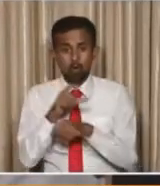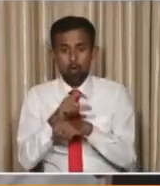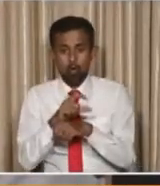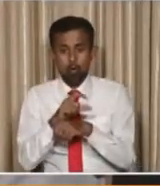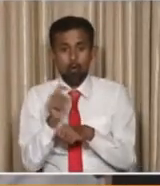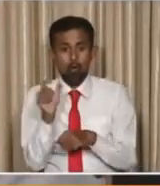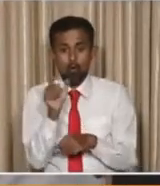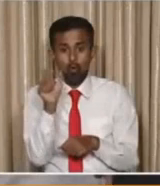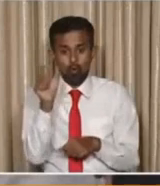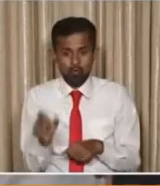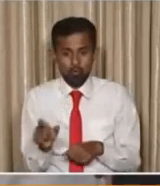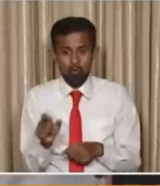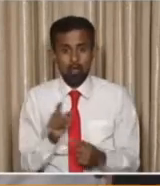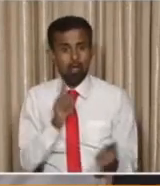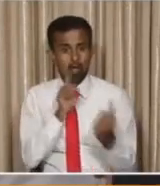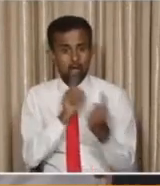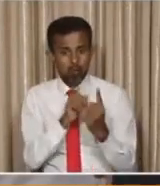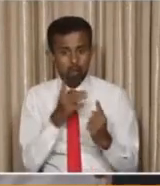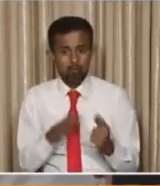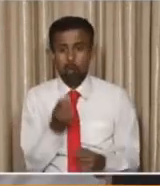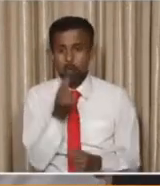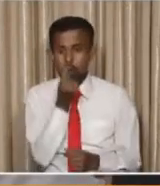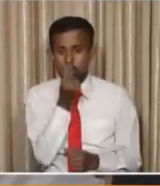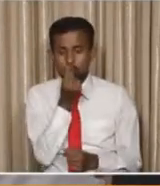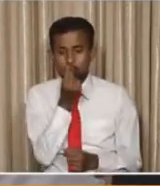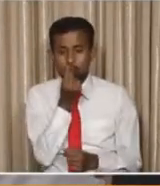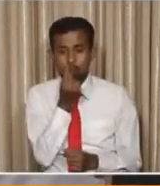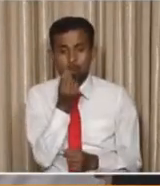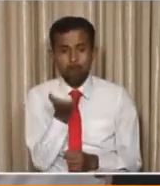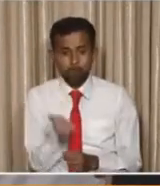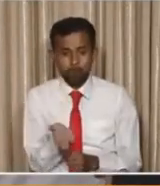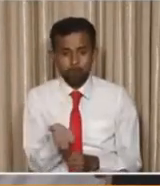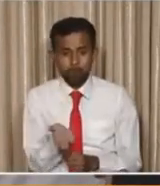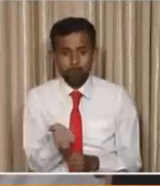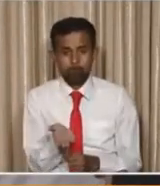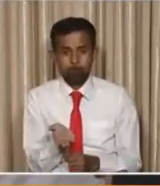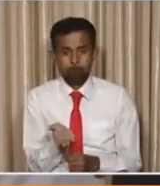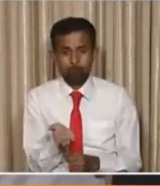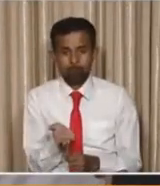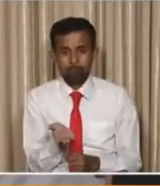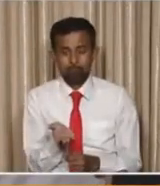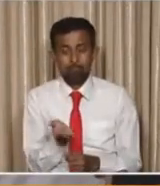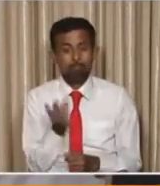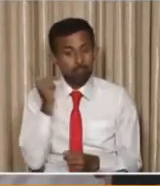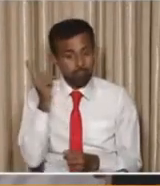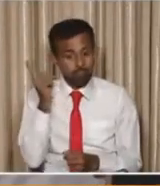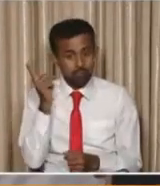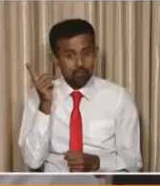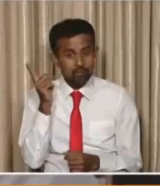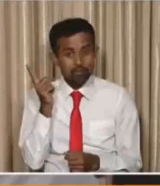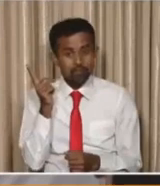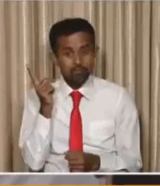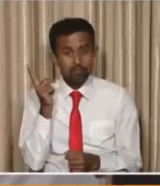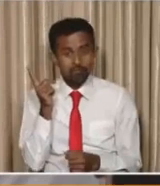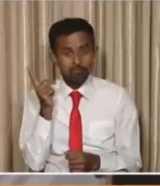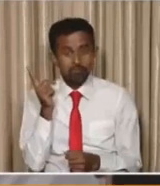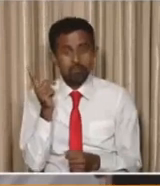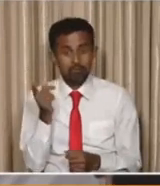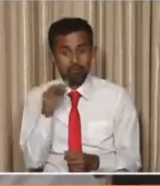Australia is trying to become a green hydrogen superpower. If we can get 40-50 mega gigawatts to